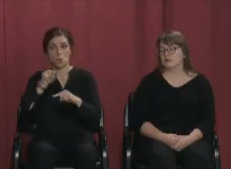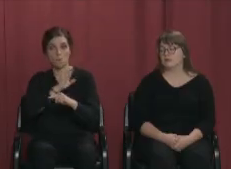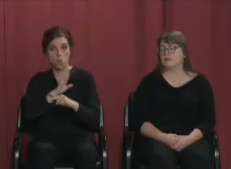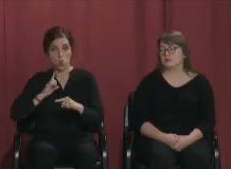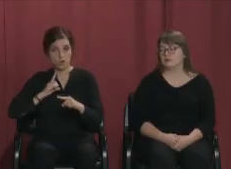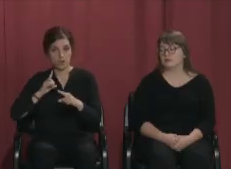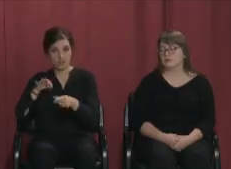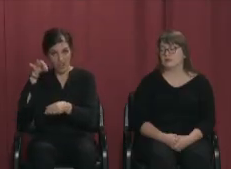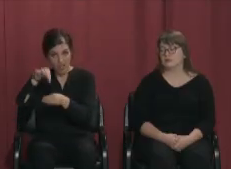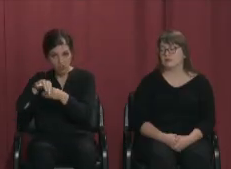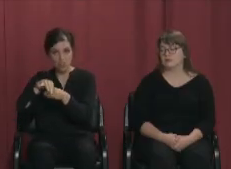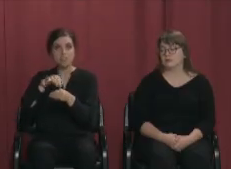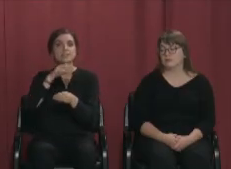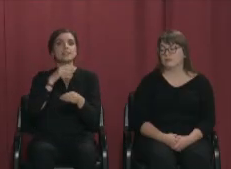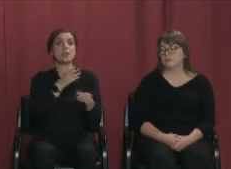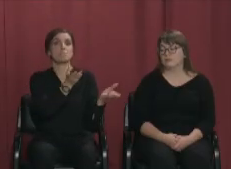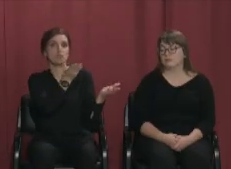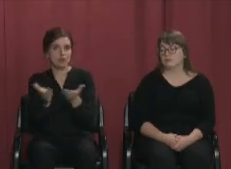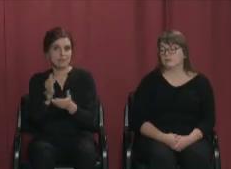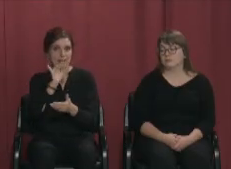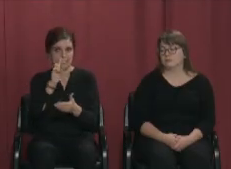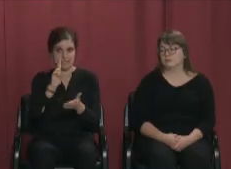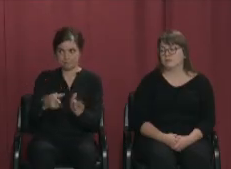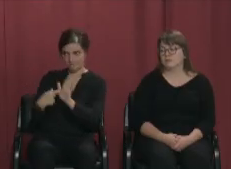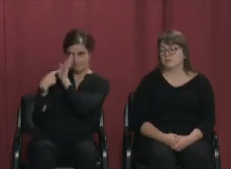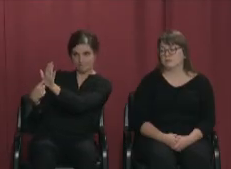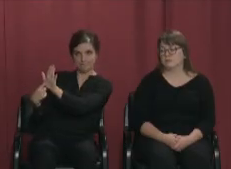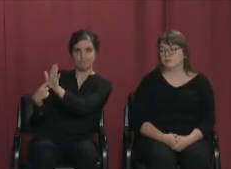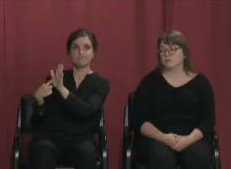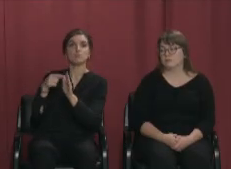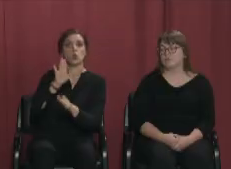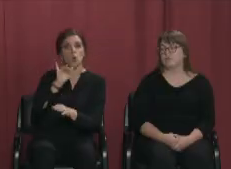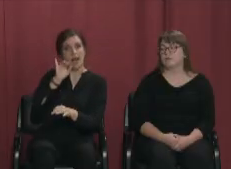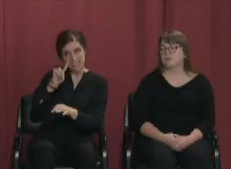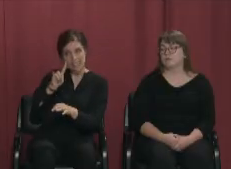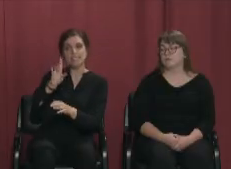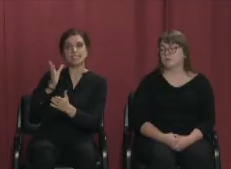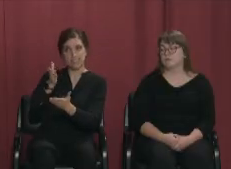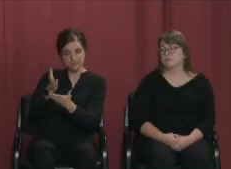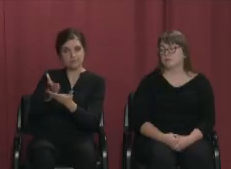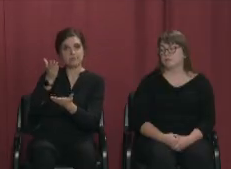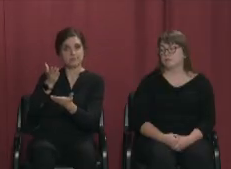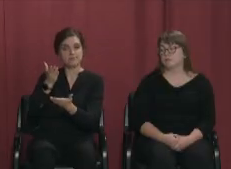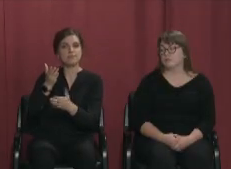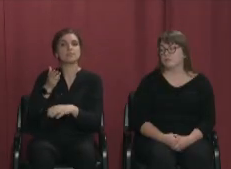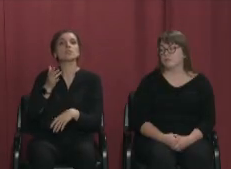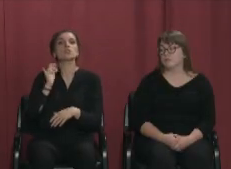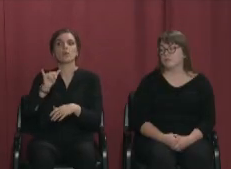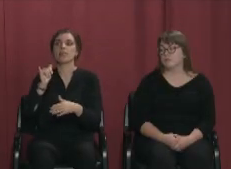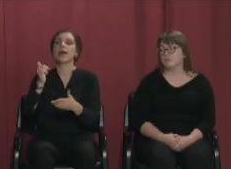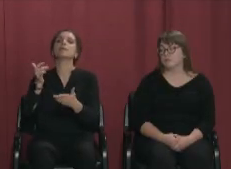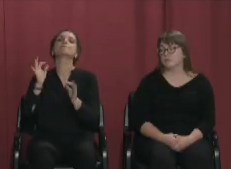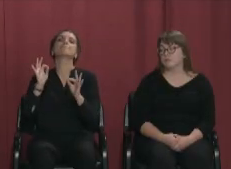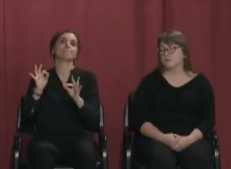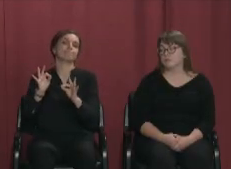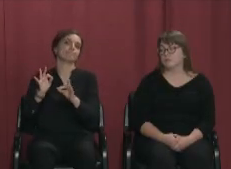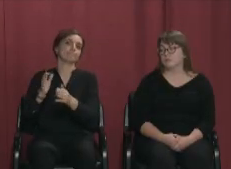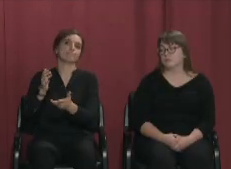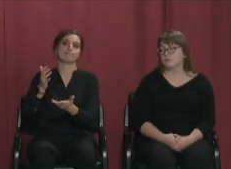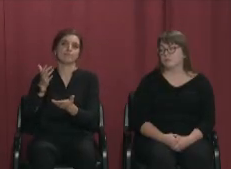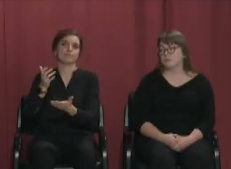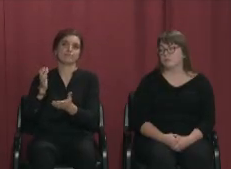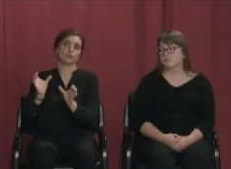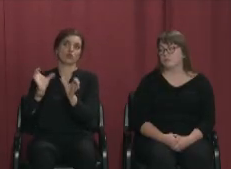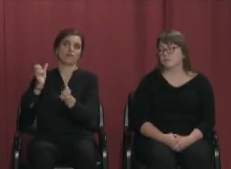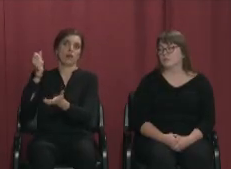show your ID, that you had a valid ID. Okay, so so that cures the ballot, and then it gets voted. It'll be then good. This is a great reminder then.